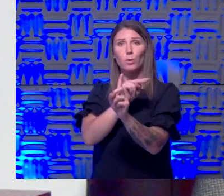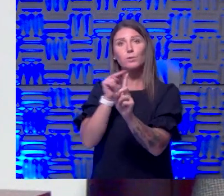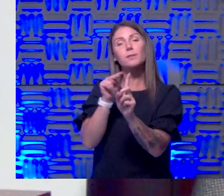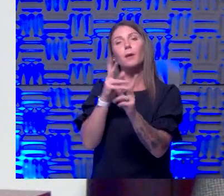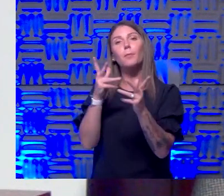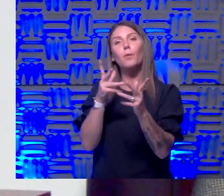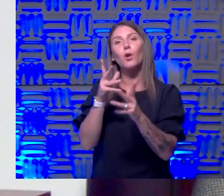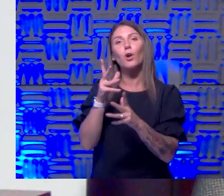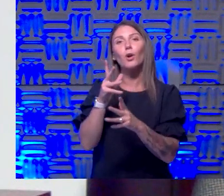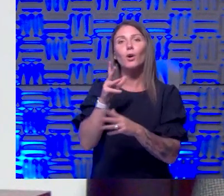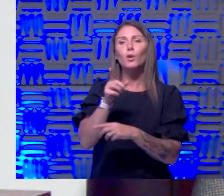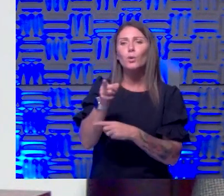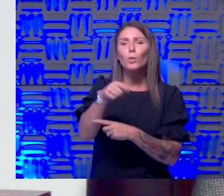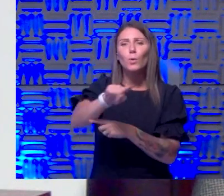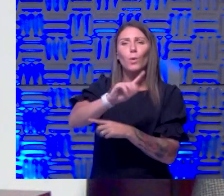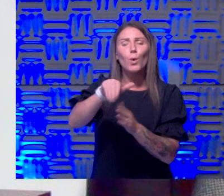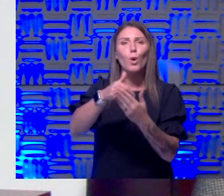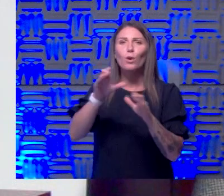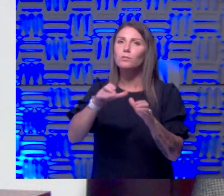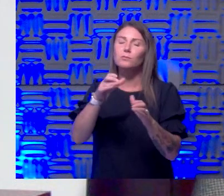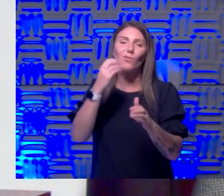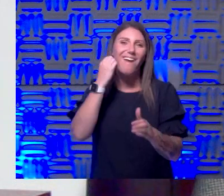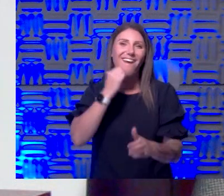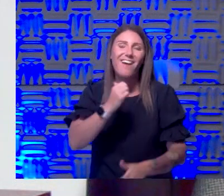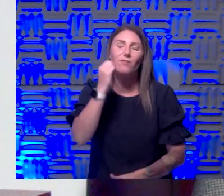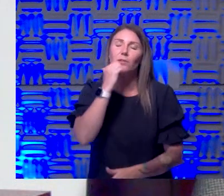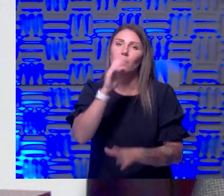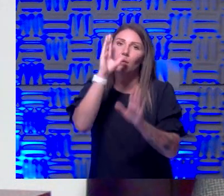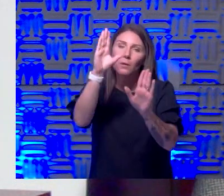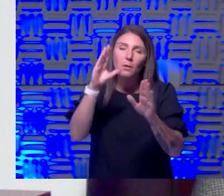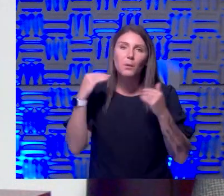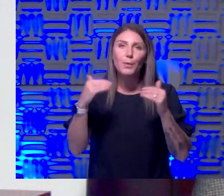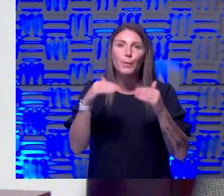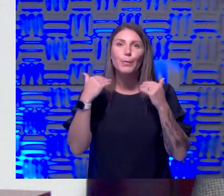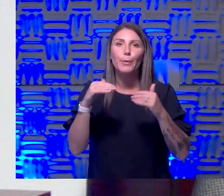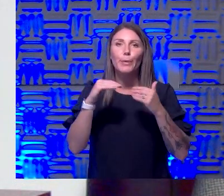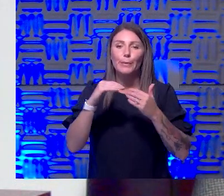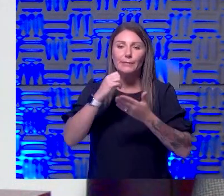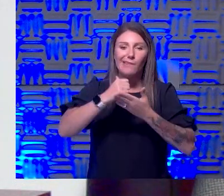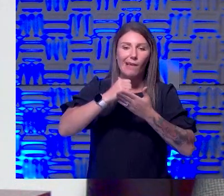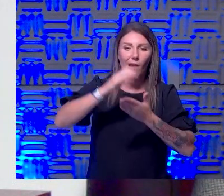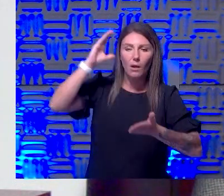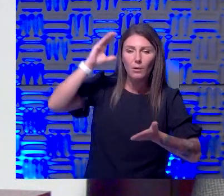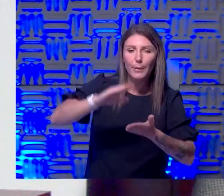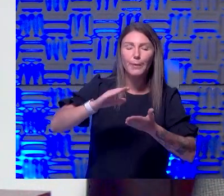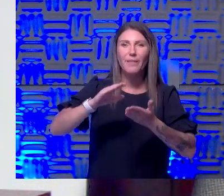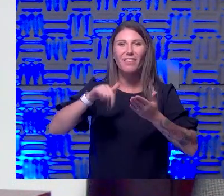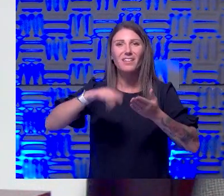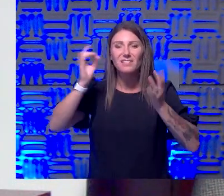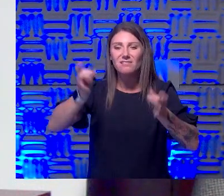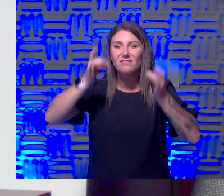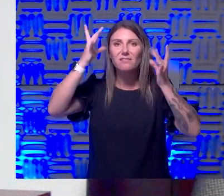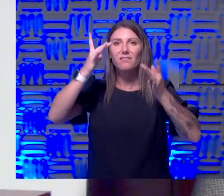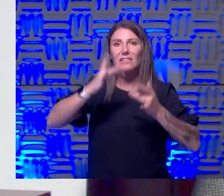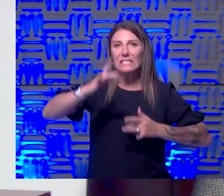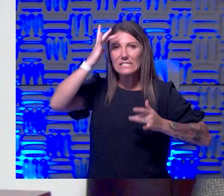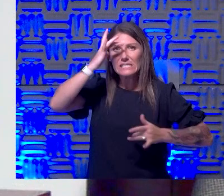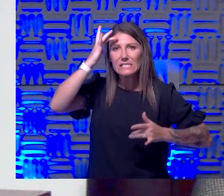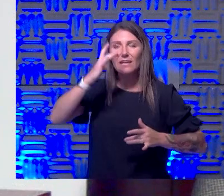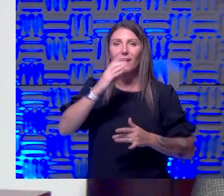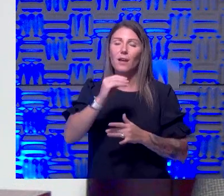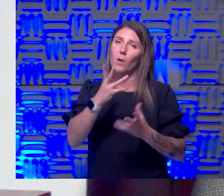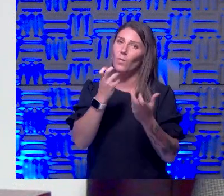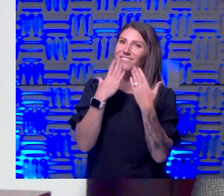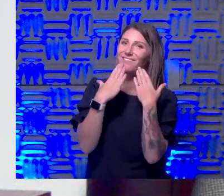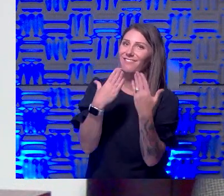you all do every single day is incredible to help stem the tide of this just horrific disease. And I really want to